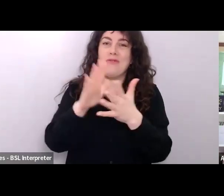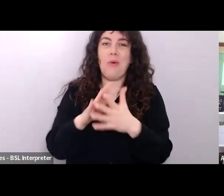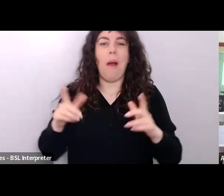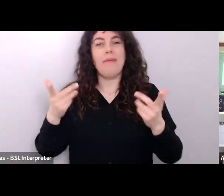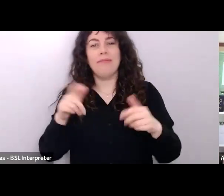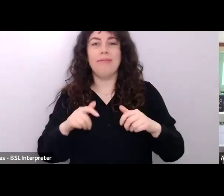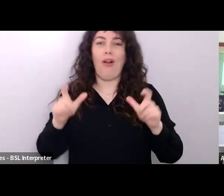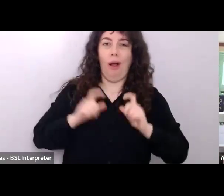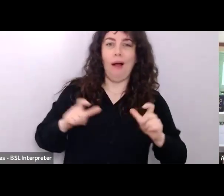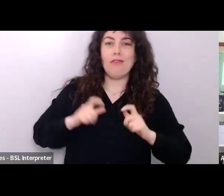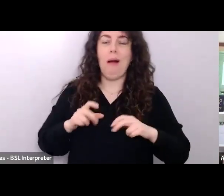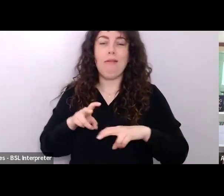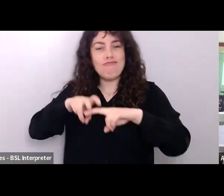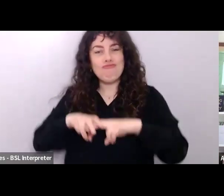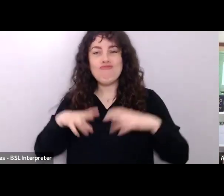state you need.